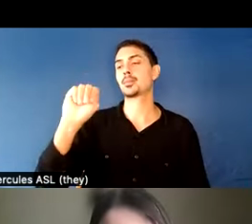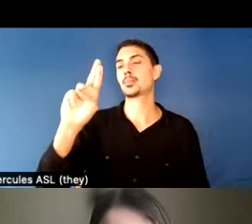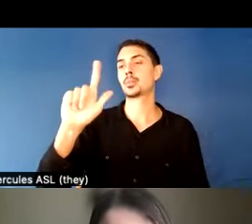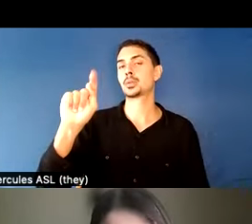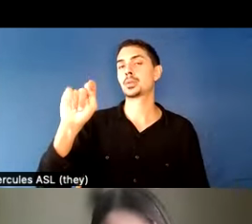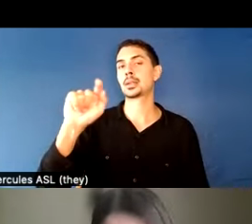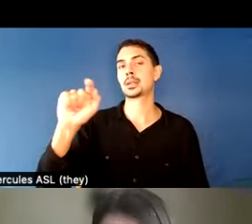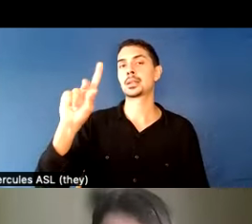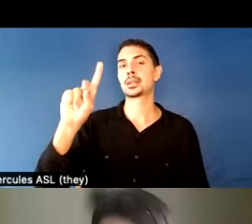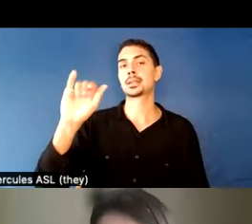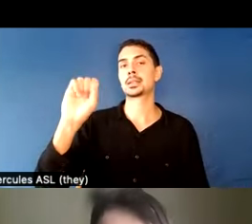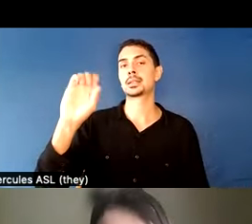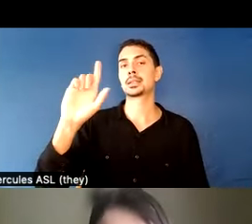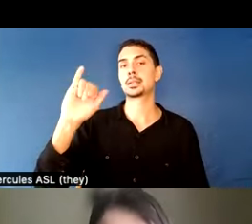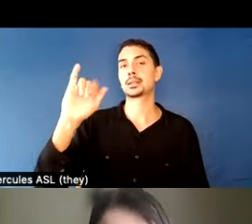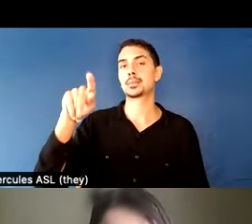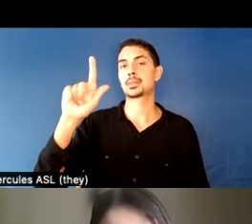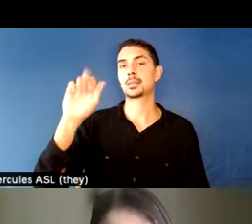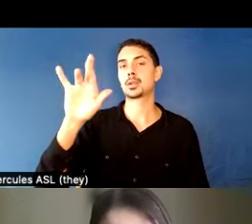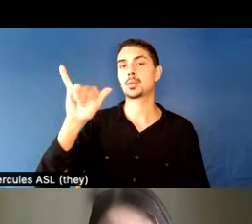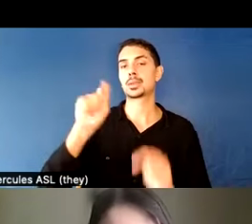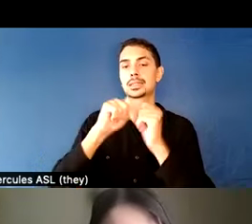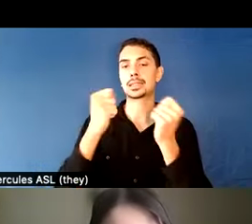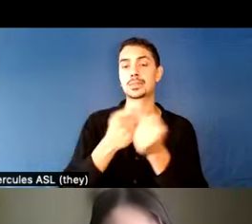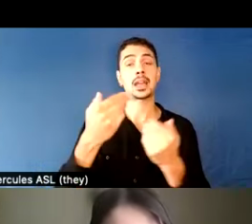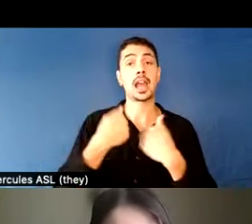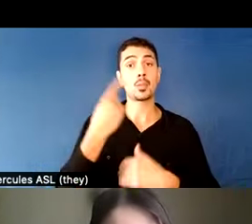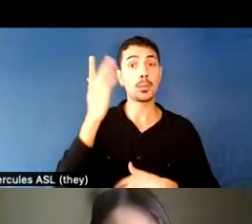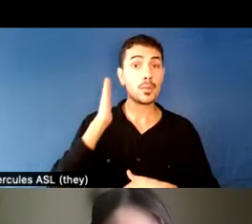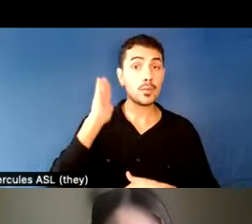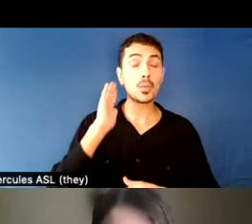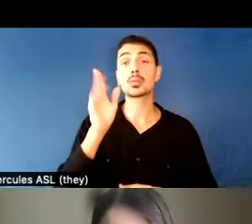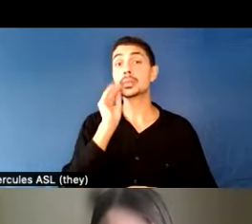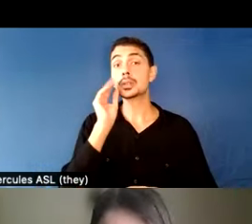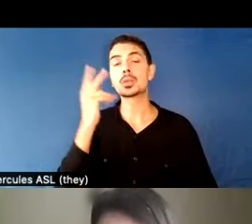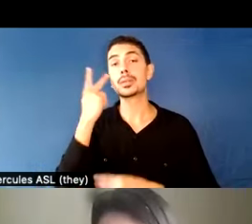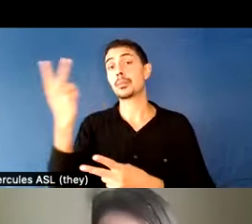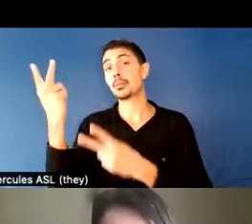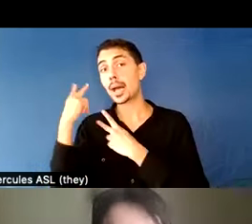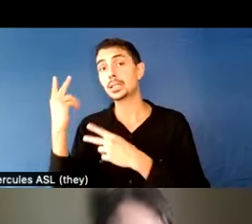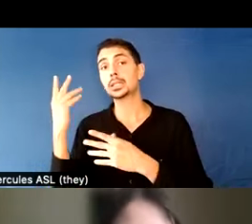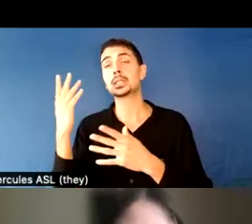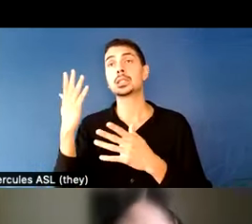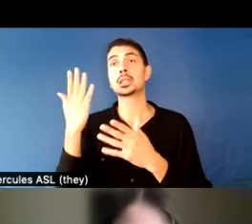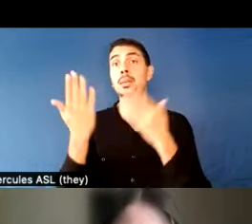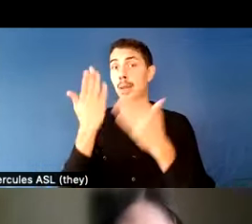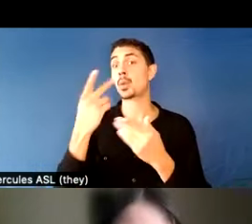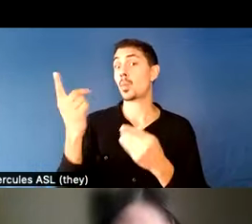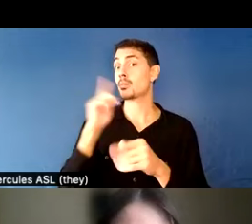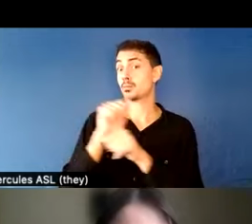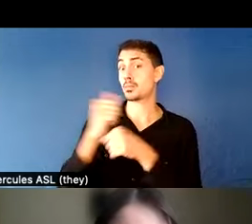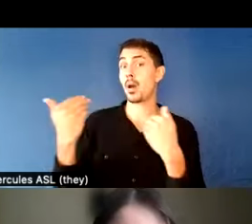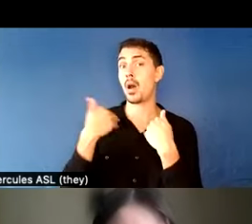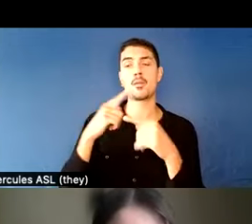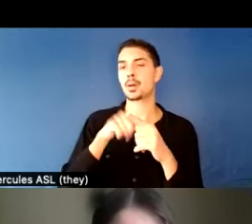your community? Was there one in the past? Do you know that one exists, but you're not on it? Just please feel free